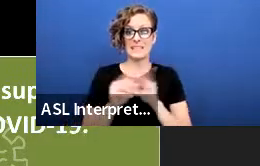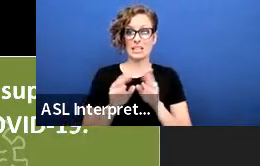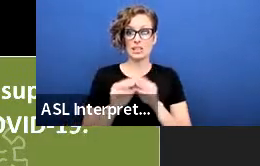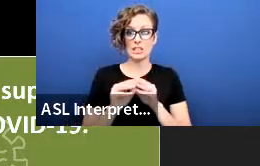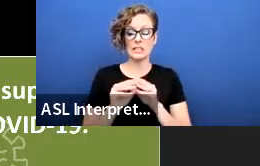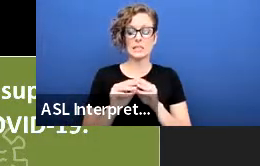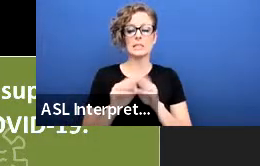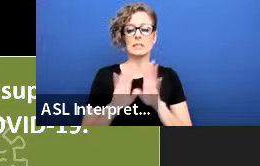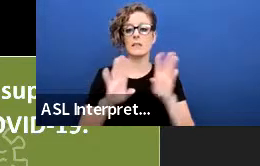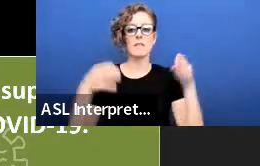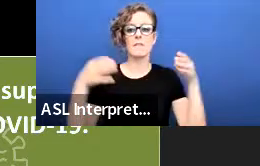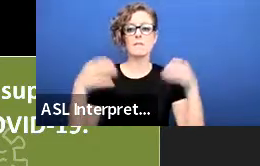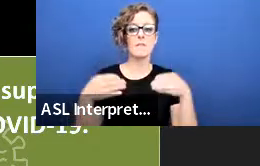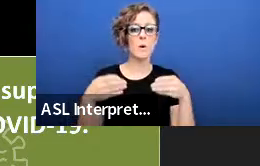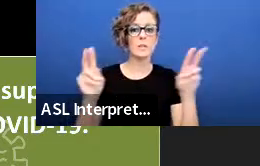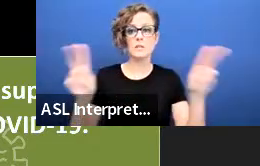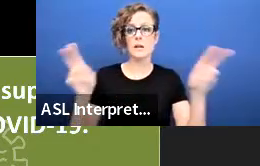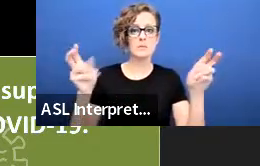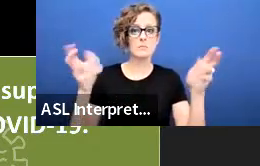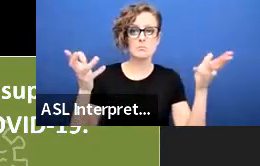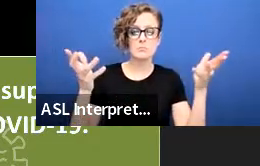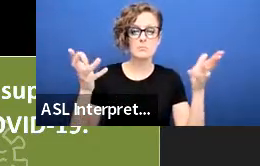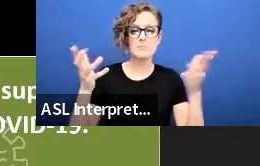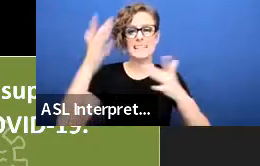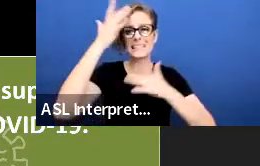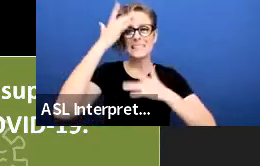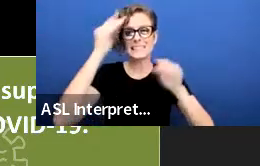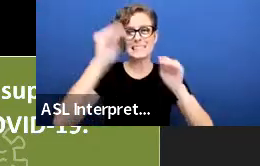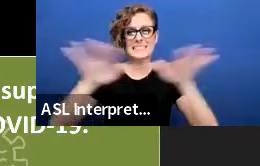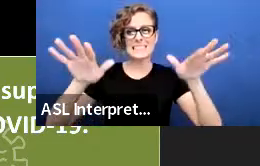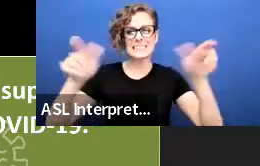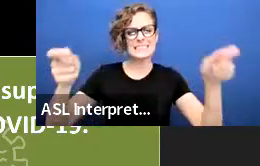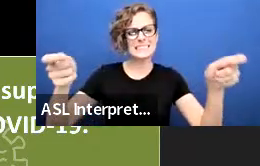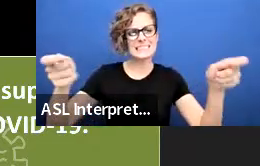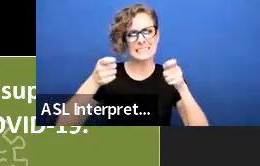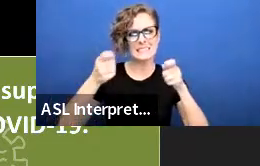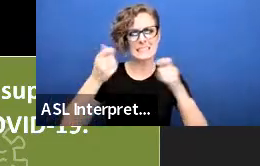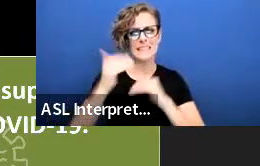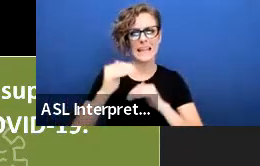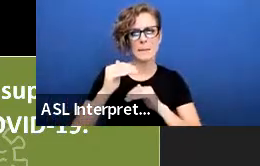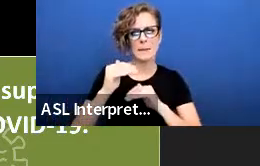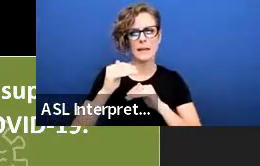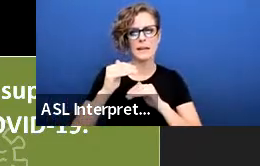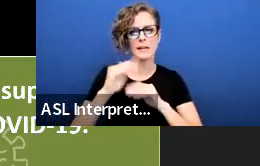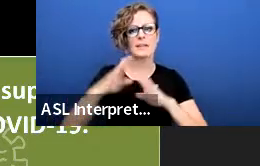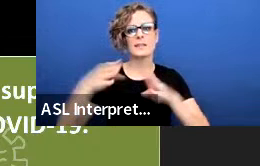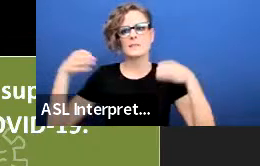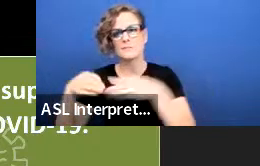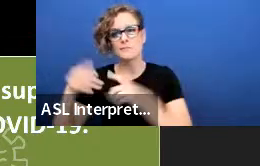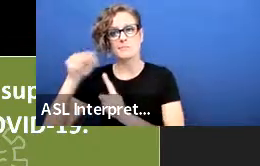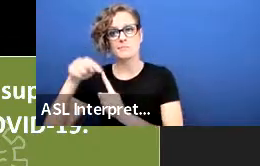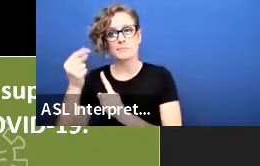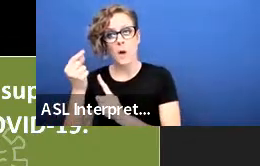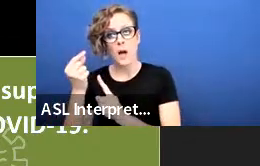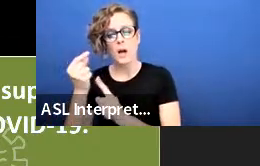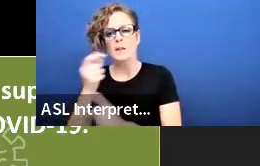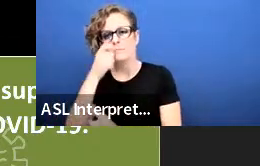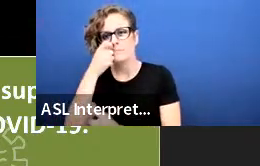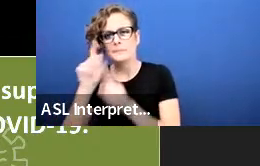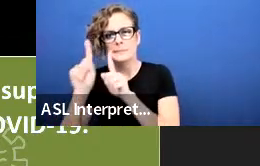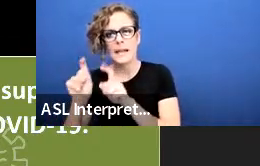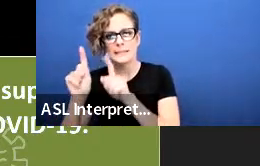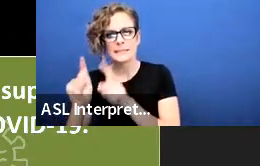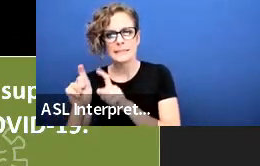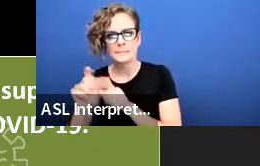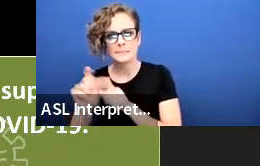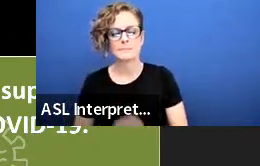containment, focused on testing. So I wanted to just share a few notes. Previously, we've been